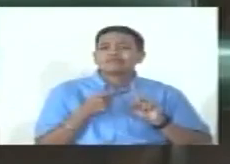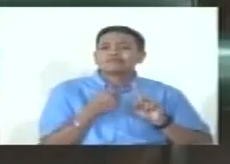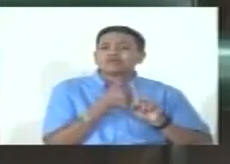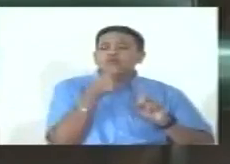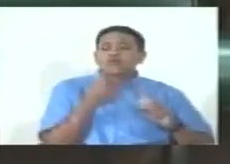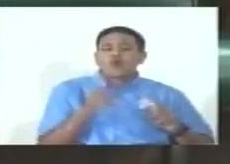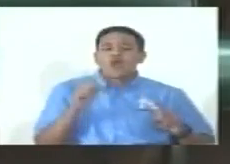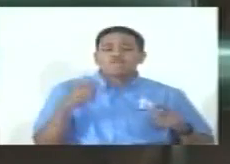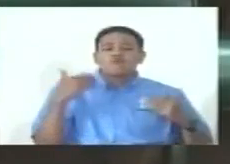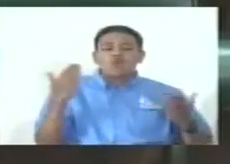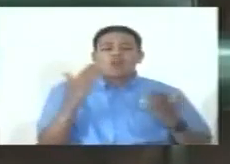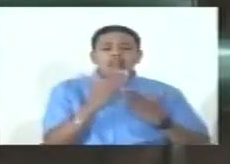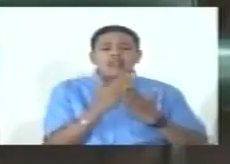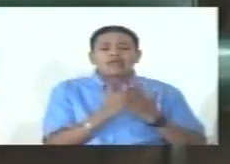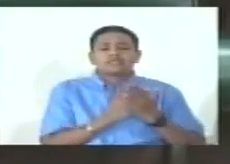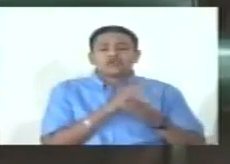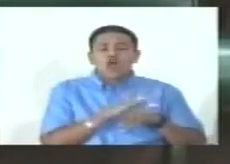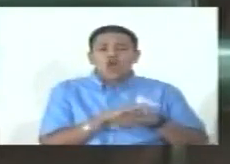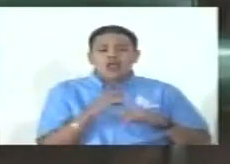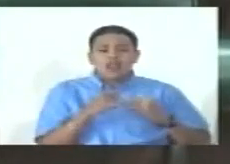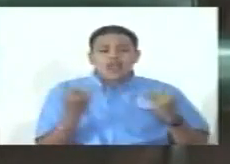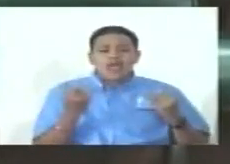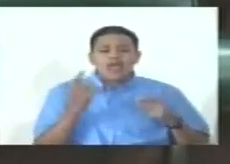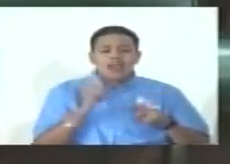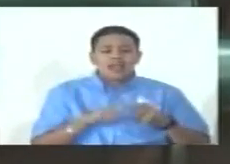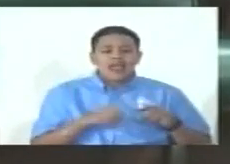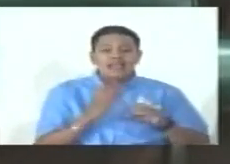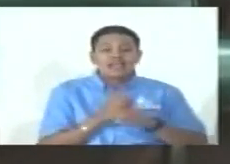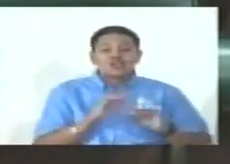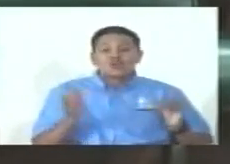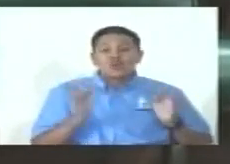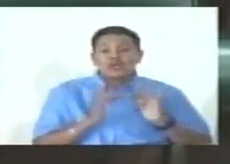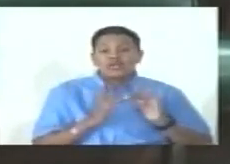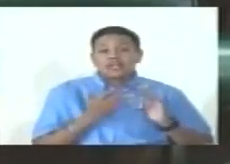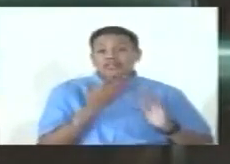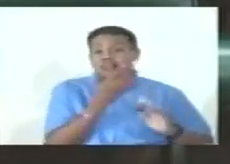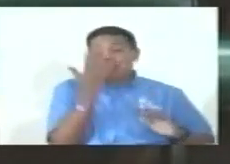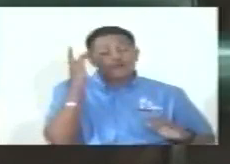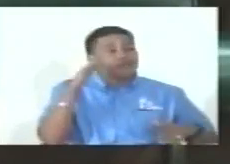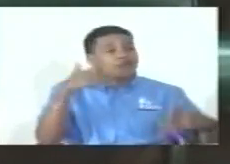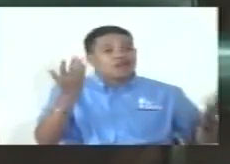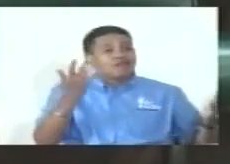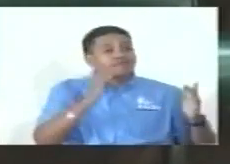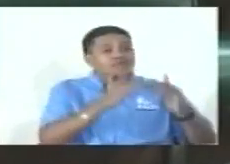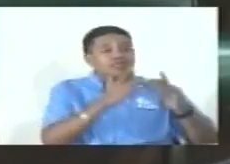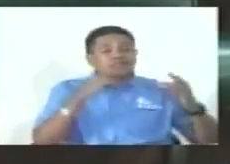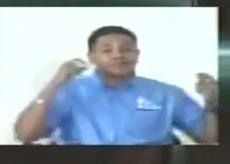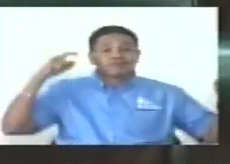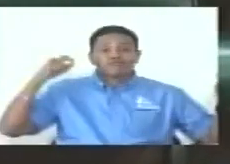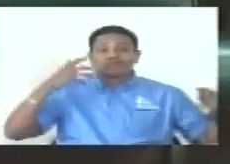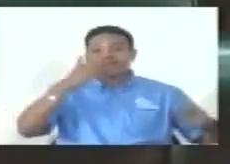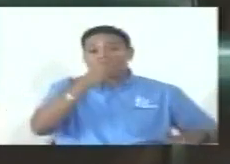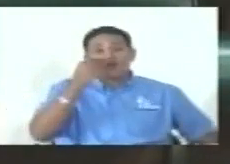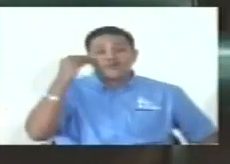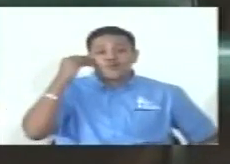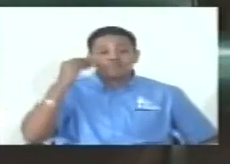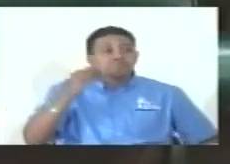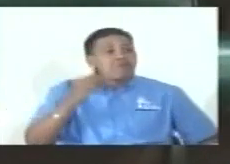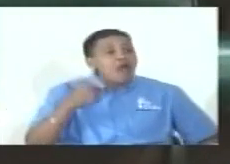to do lessons online and can't get any service because there's no internet available where they